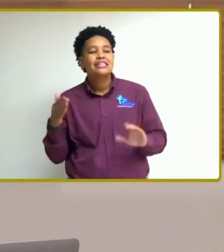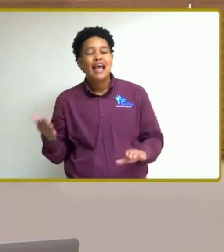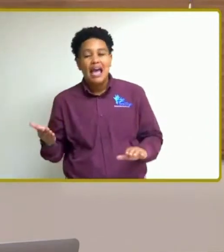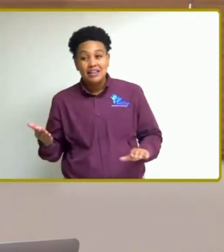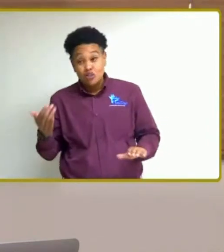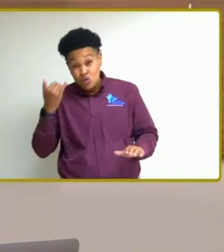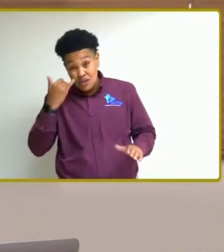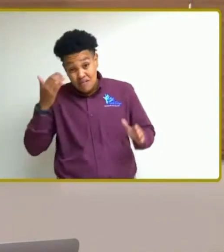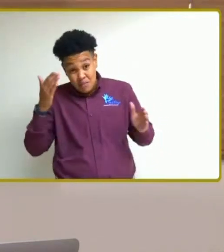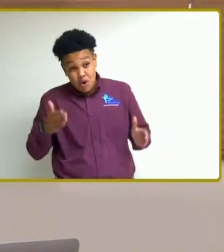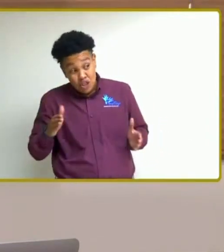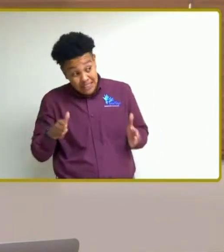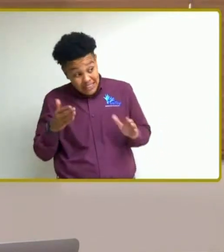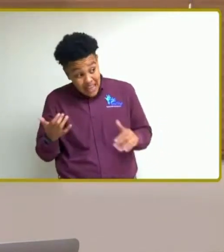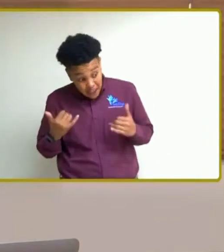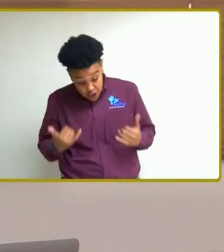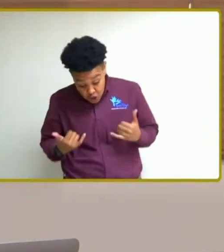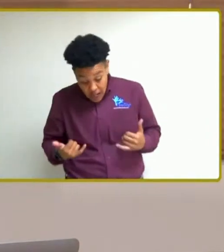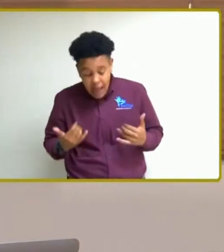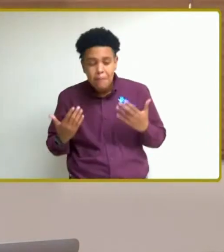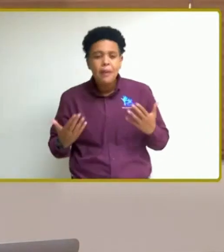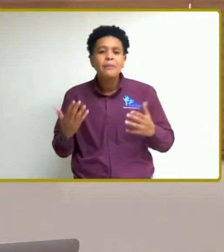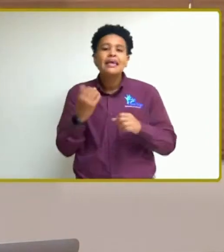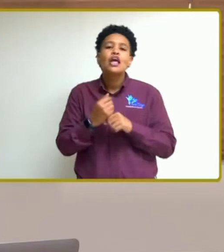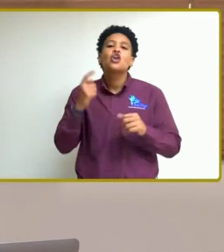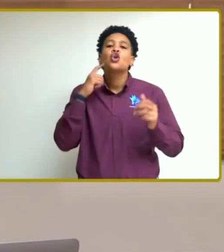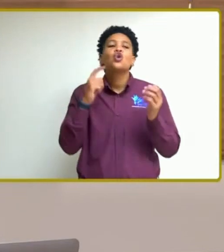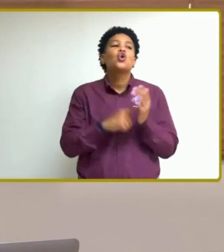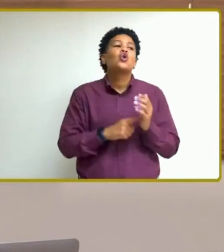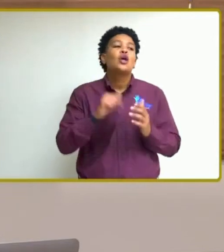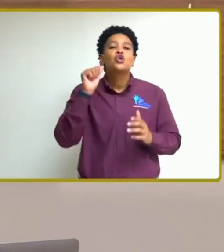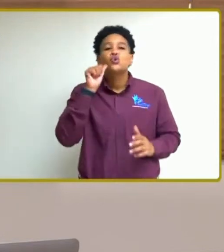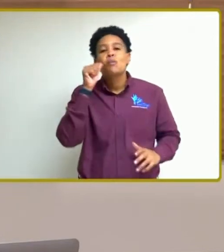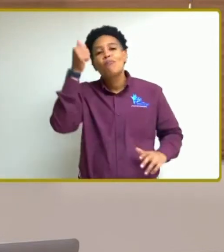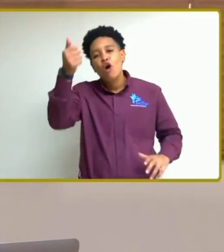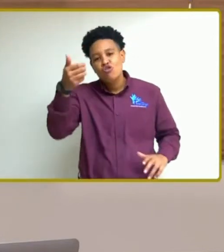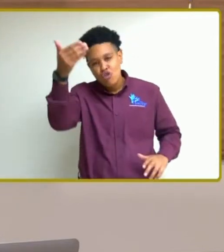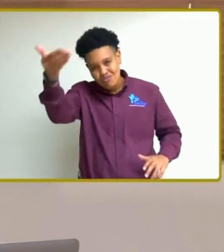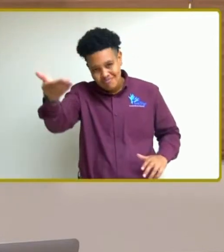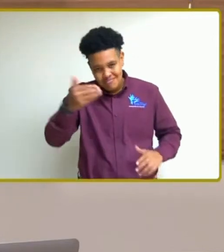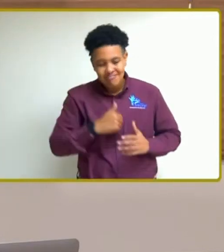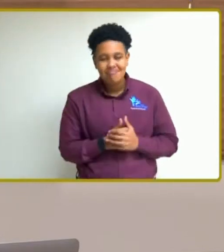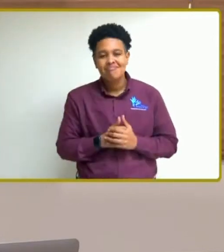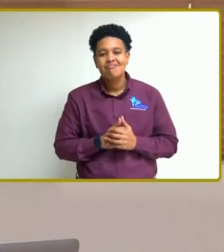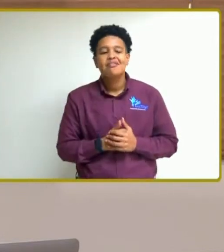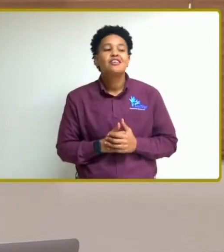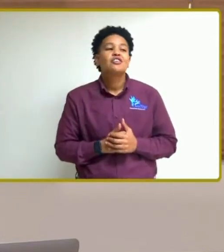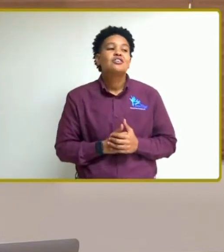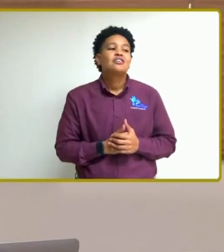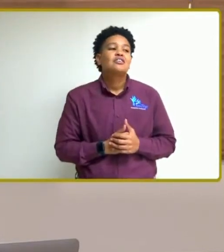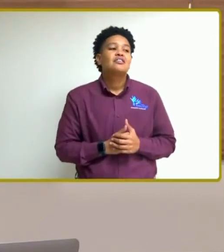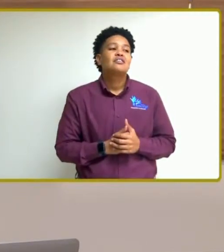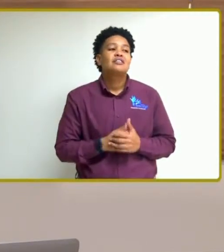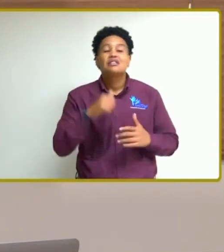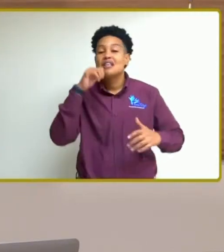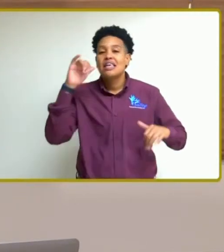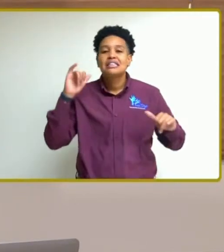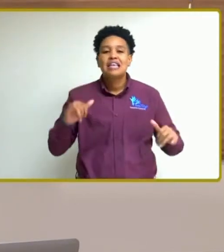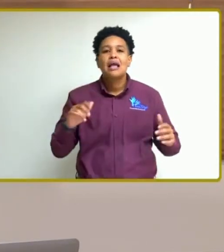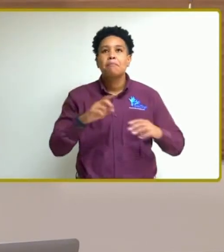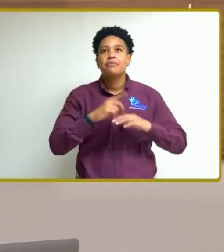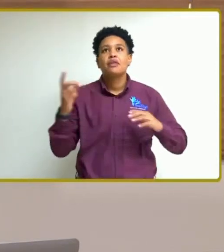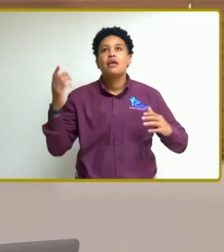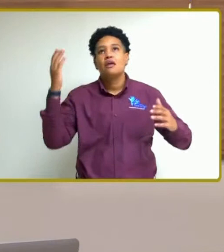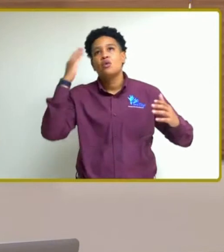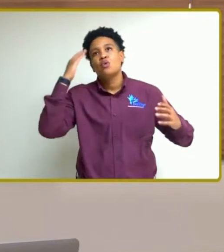a person dies today, we may get a notification tomorrow. So it is not the same day that we will get